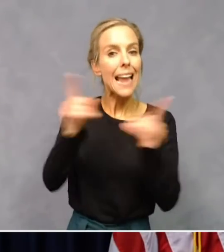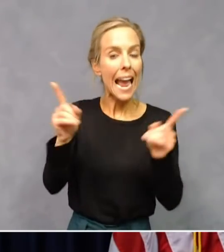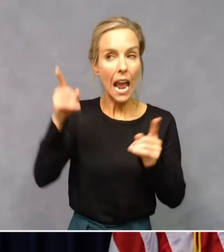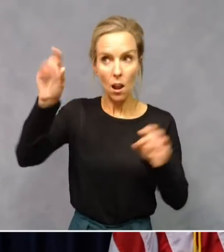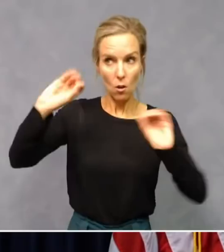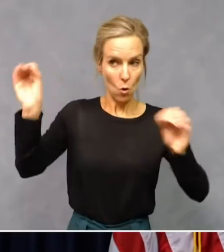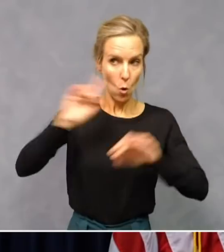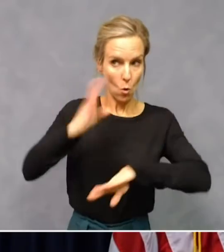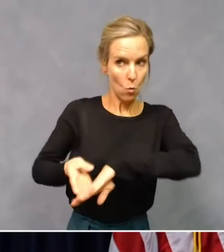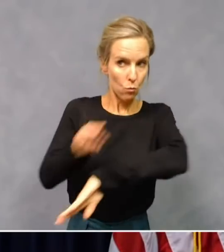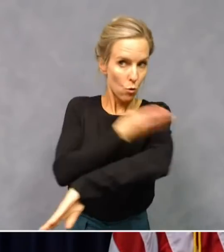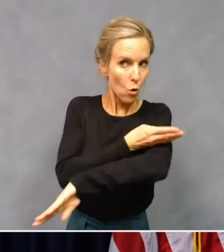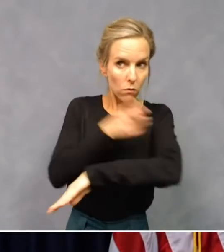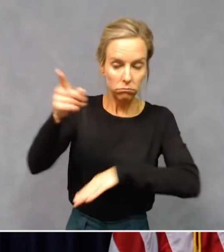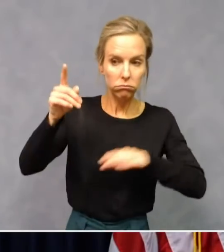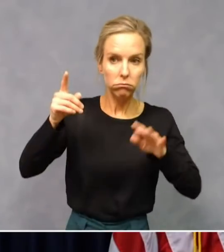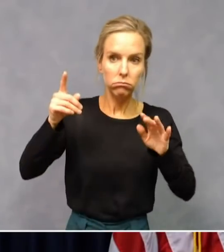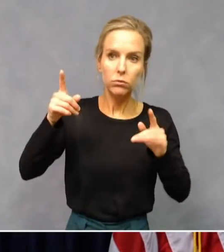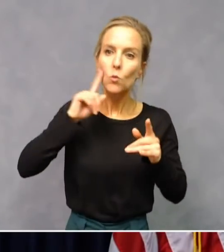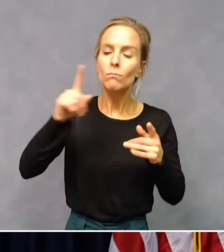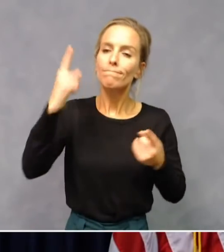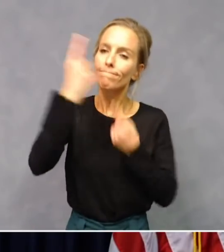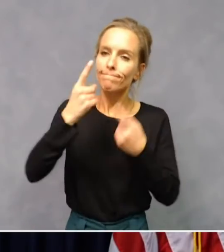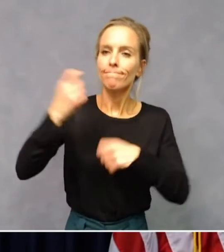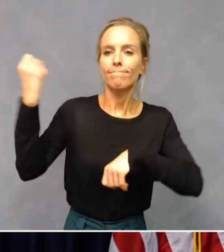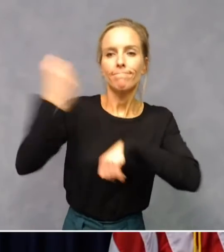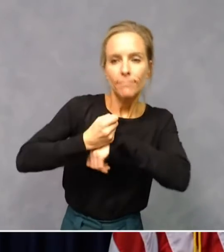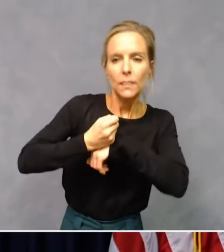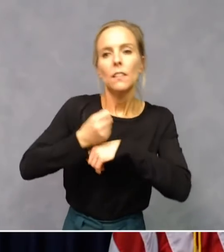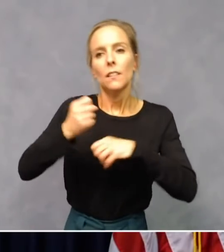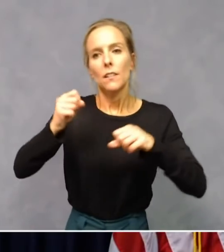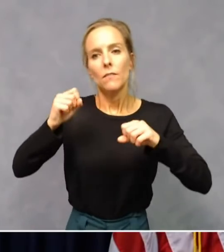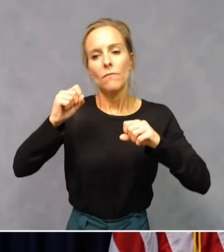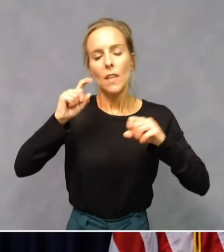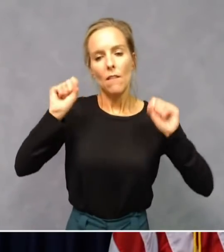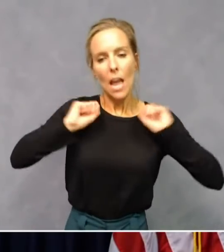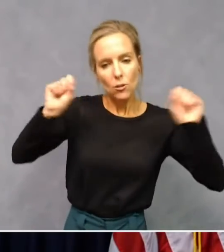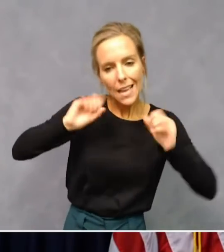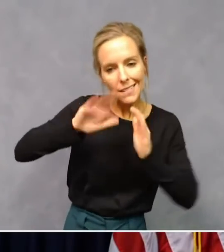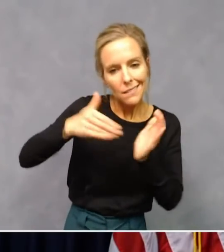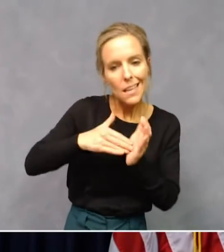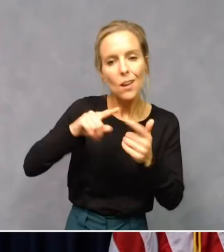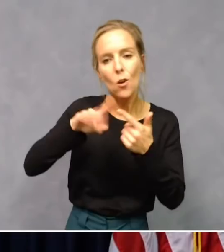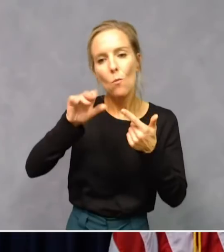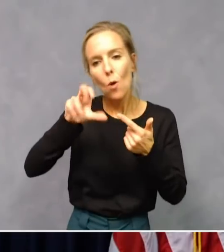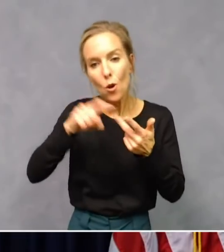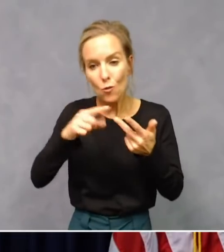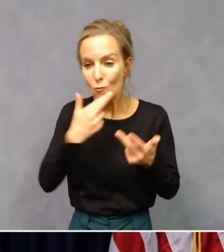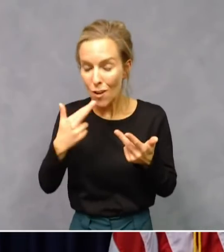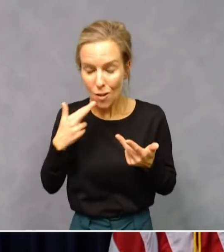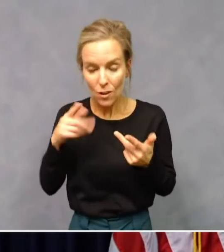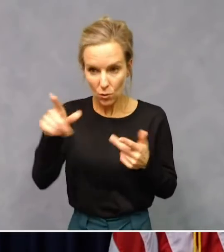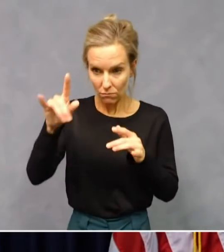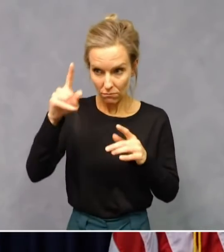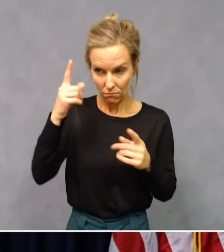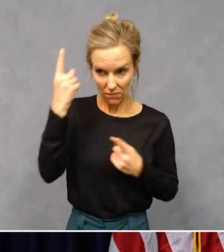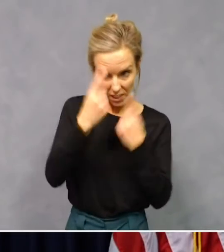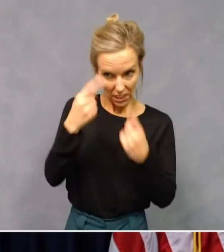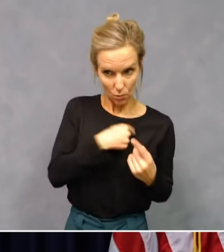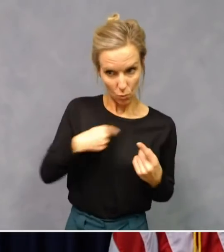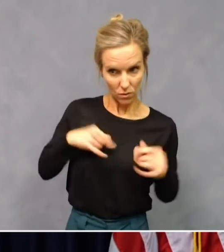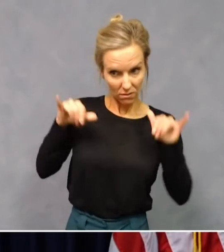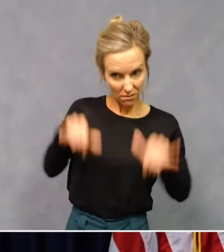consider shutting down bars, restaurants, and fitness centers again. Will you consider doing anything like that if Kentucky keeps seeing record